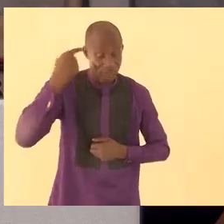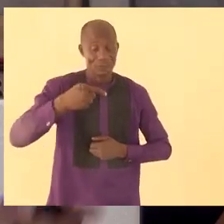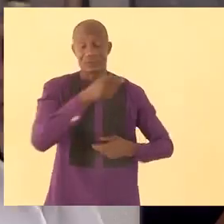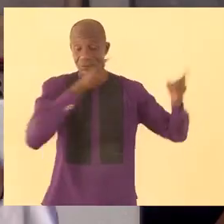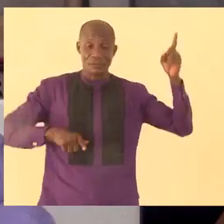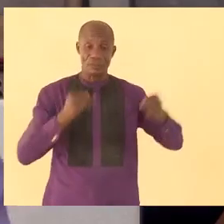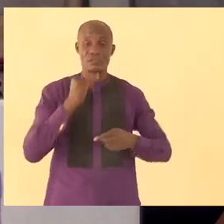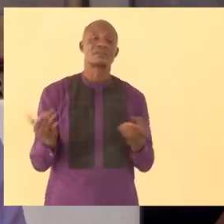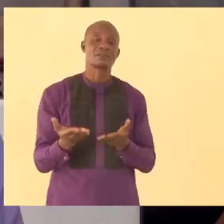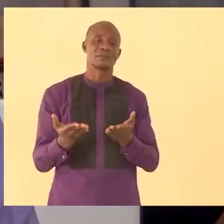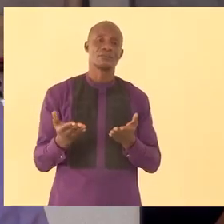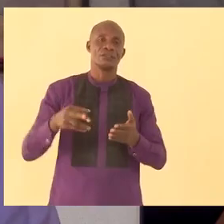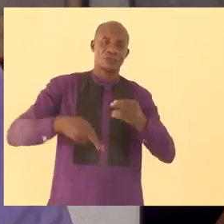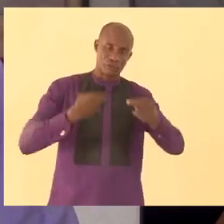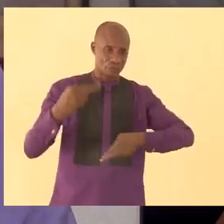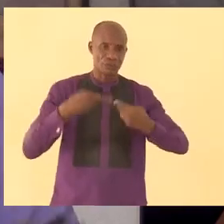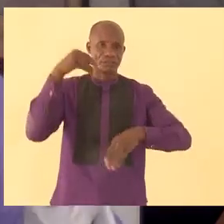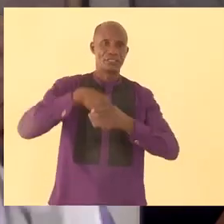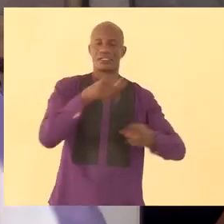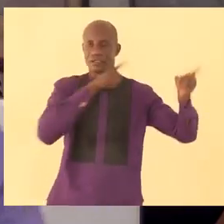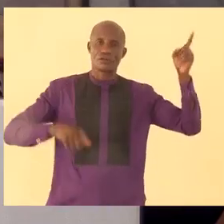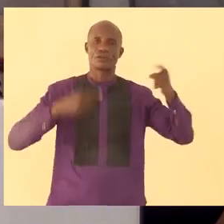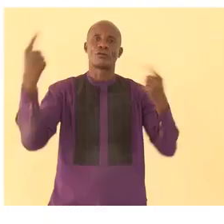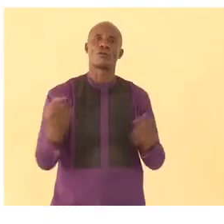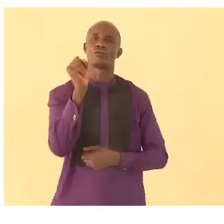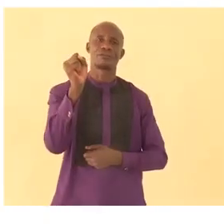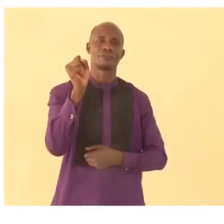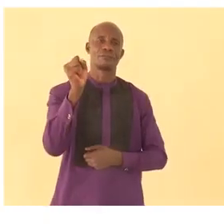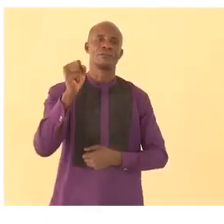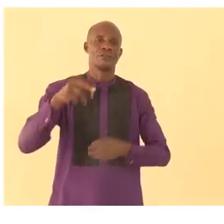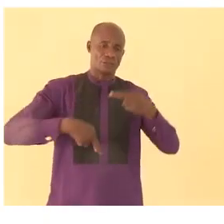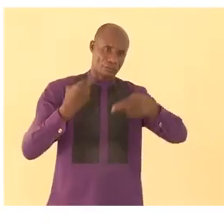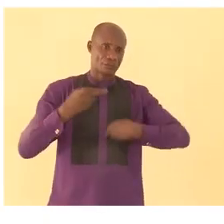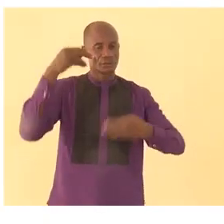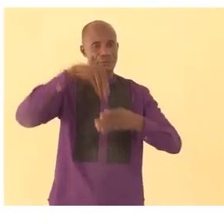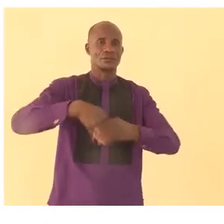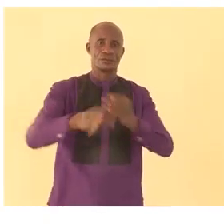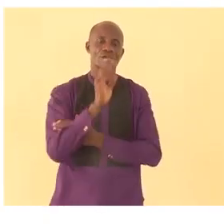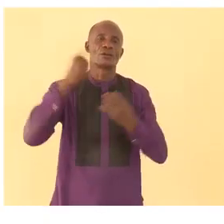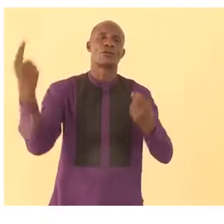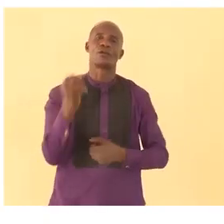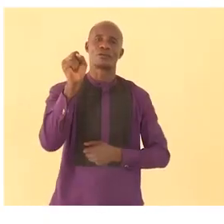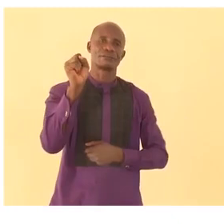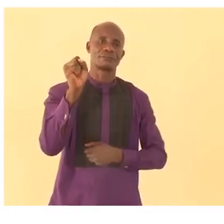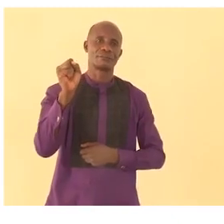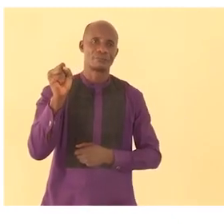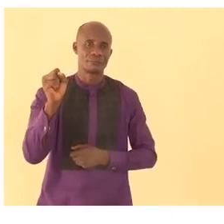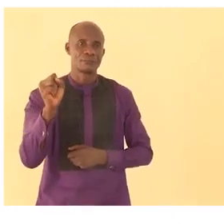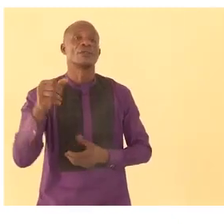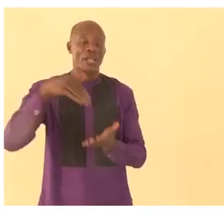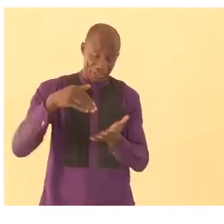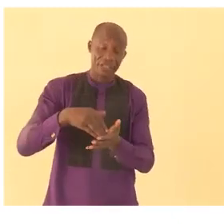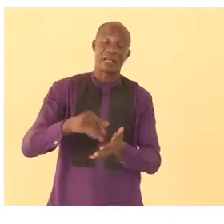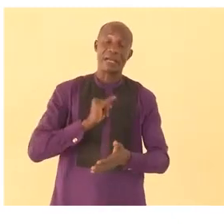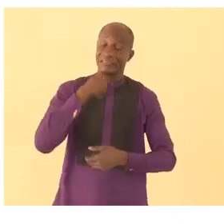says, rejoice in the Lord always again. I say, rejoice, rejoice again, Lord always again. I